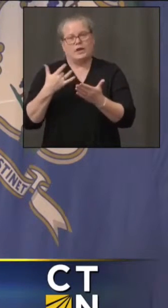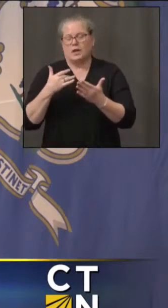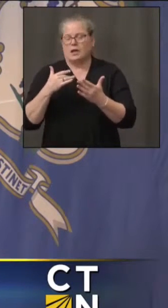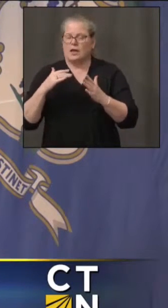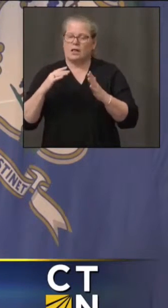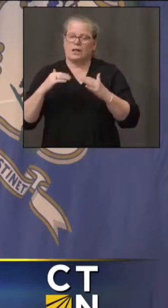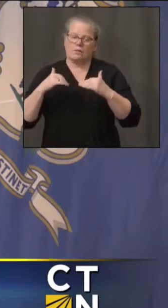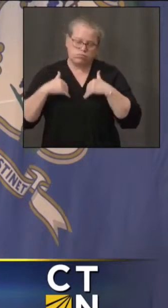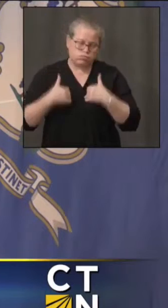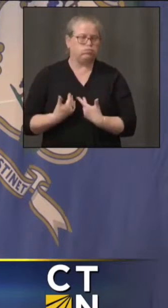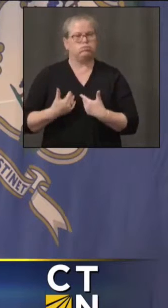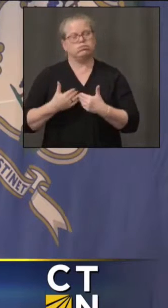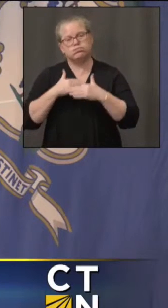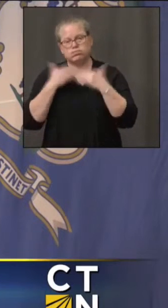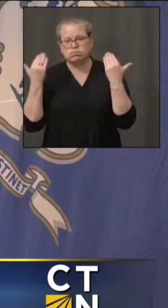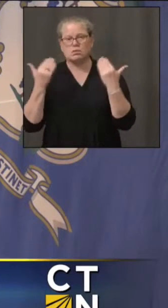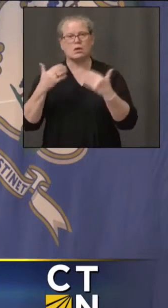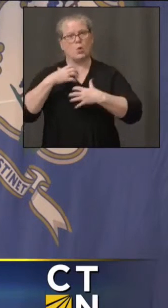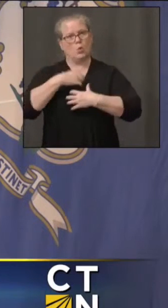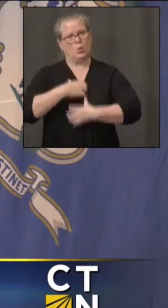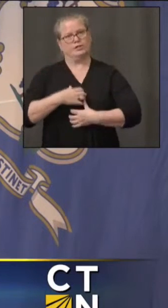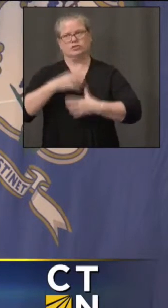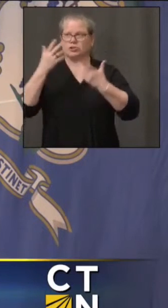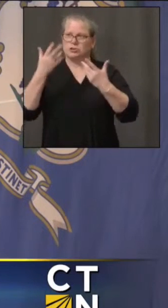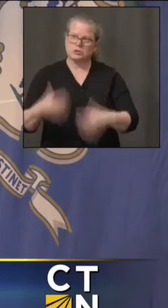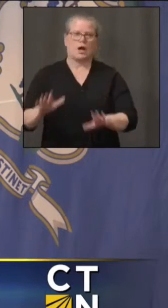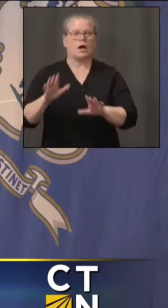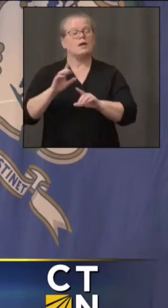and beat it for good. And I'm counting on the people